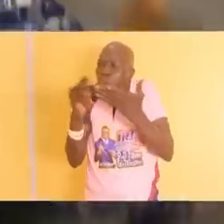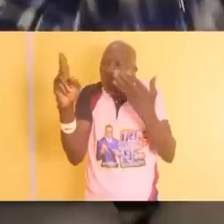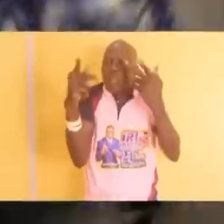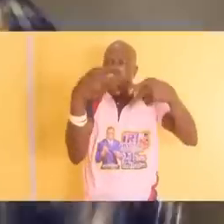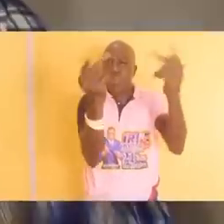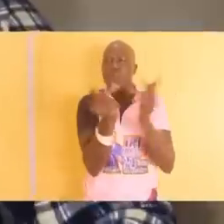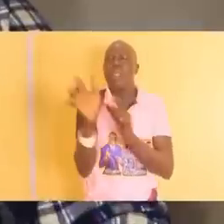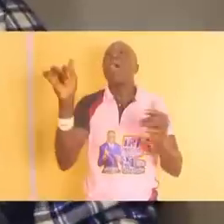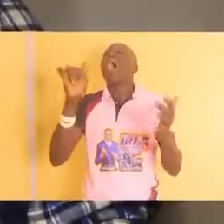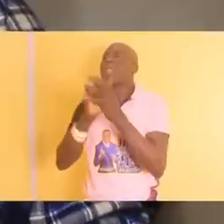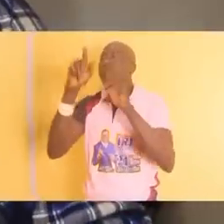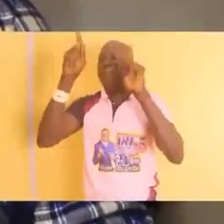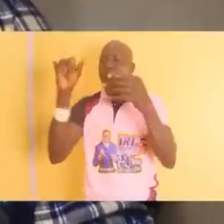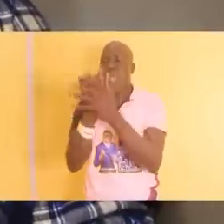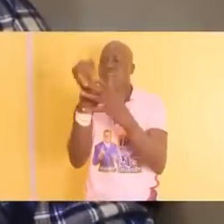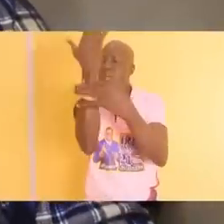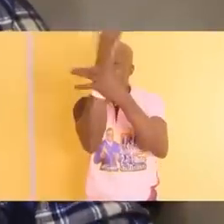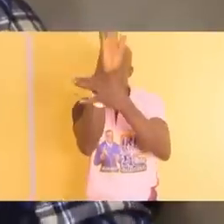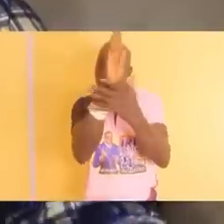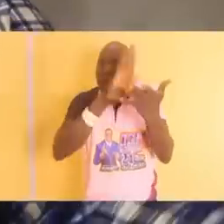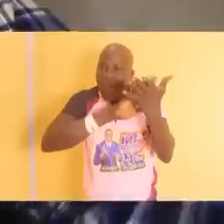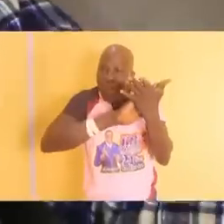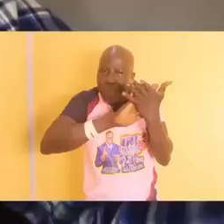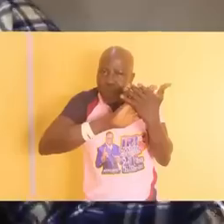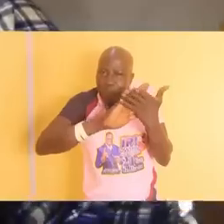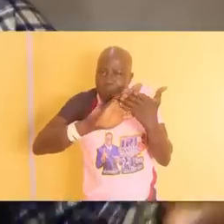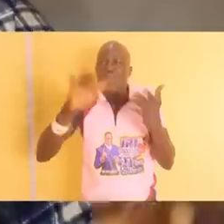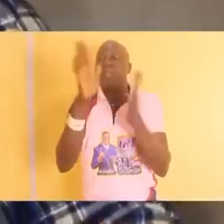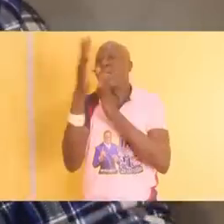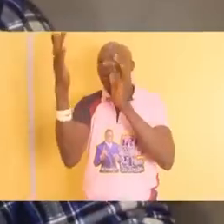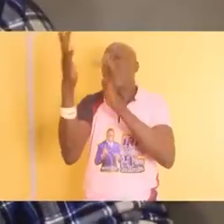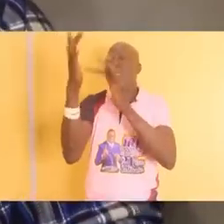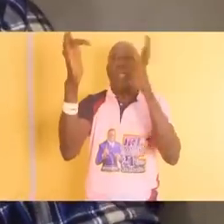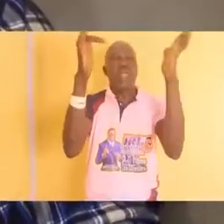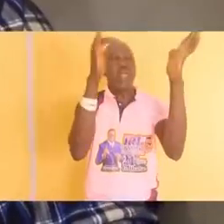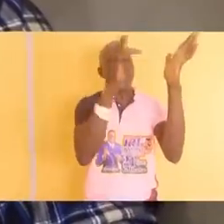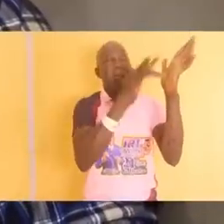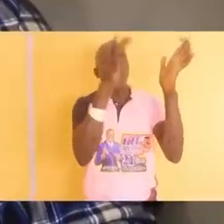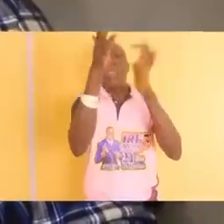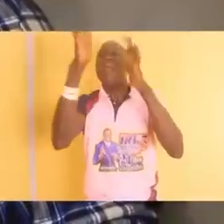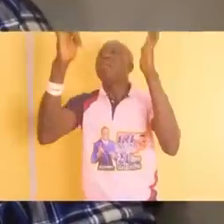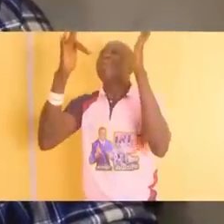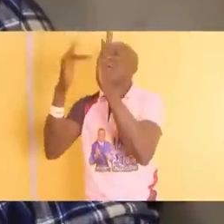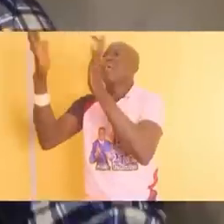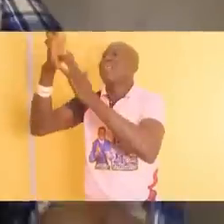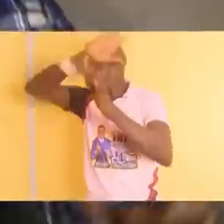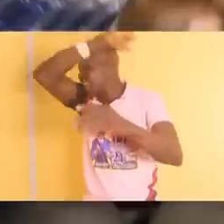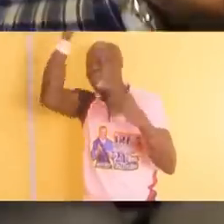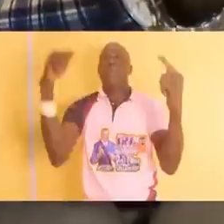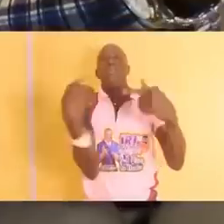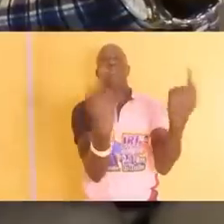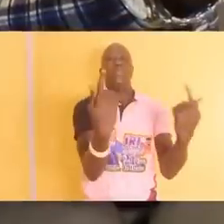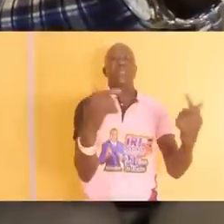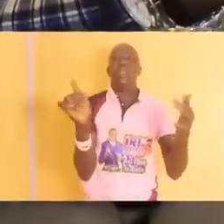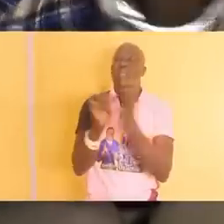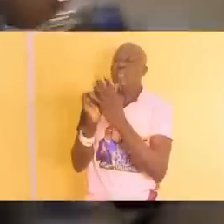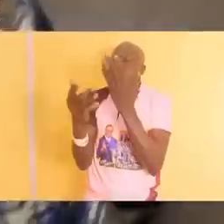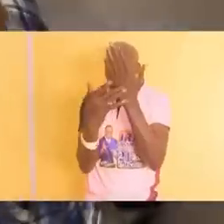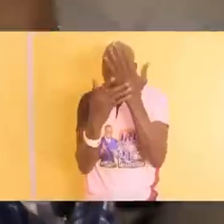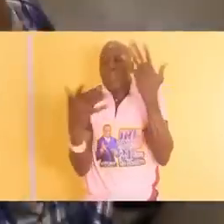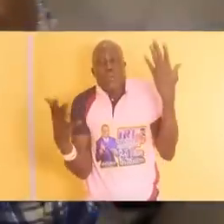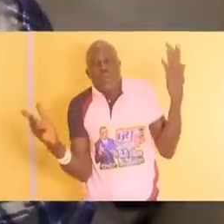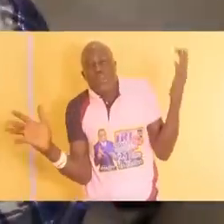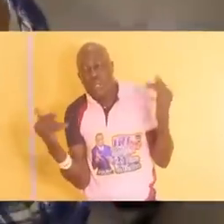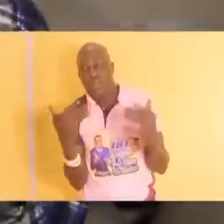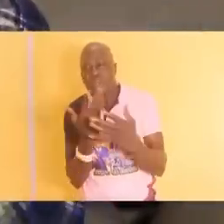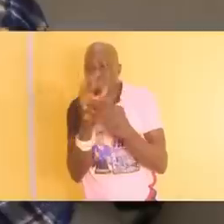in his holy place? And he said, the one that have a clean hands, the head that will nail, that holy head that did not commit sin, that blood